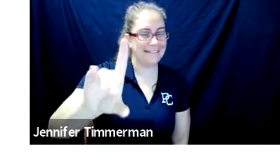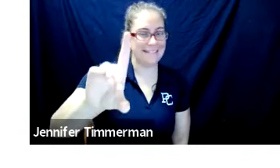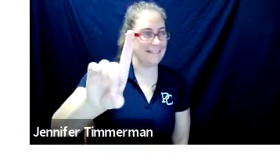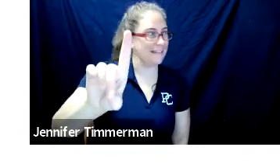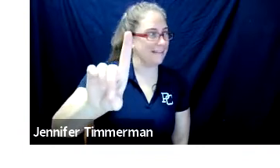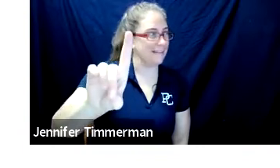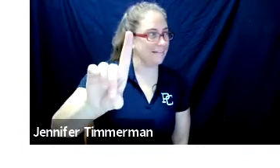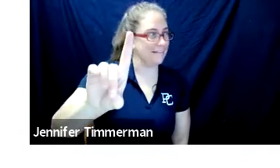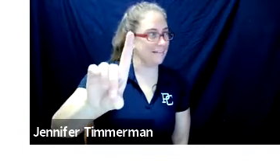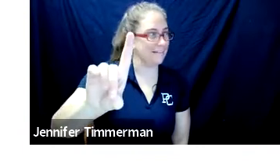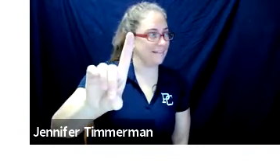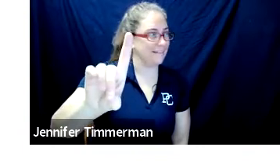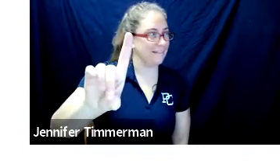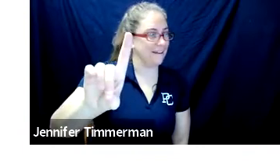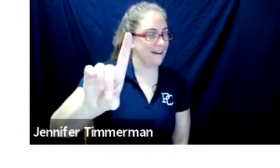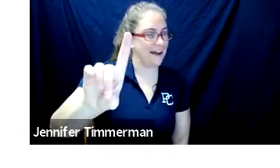D.